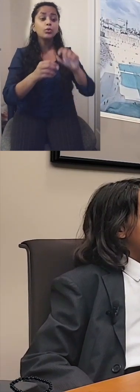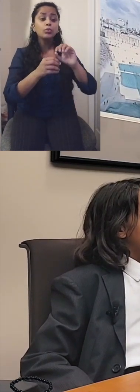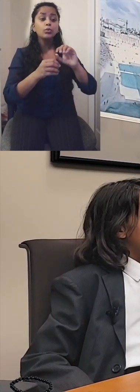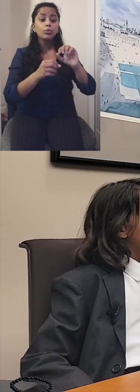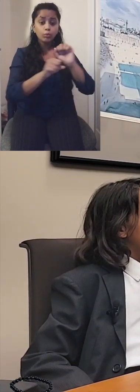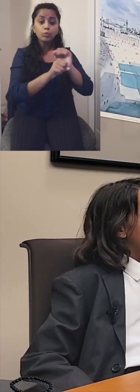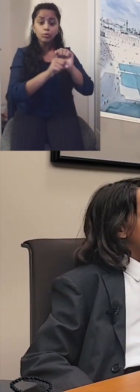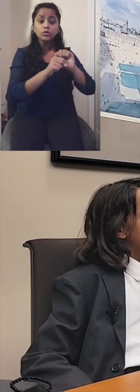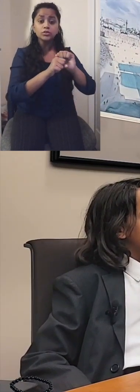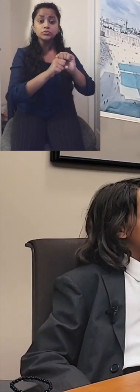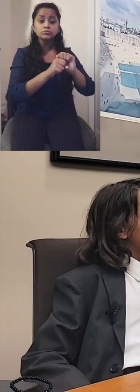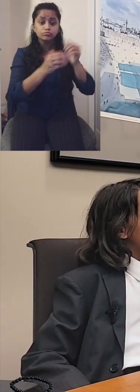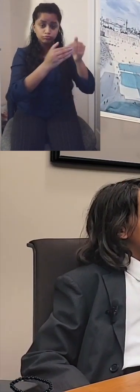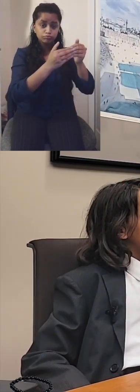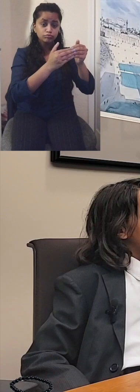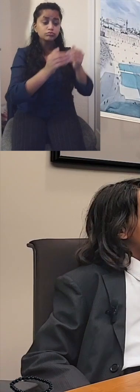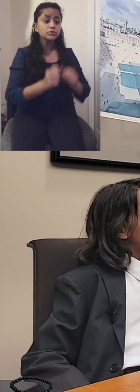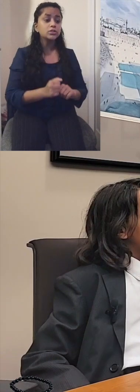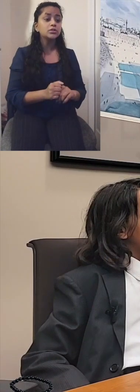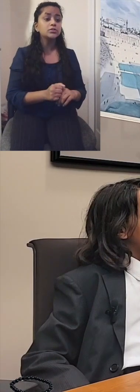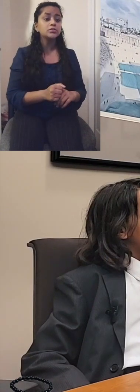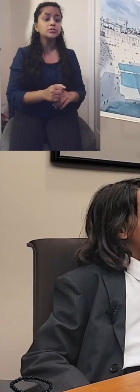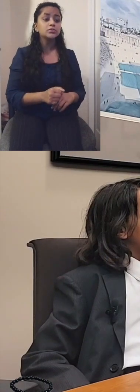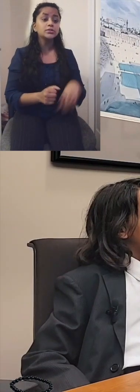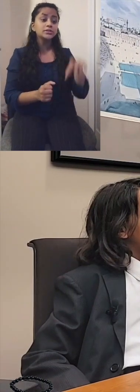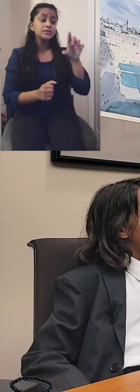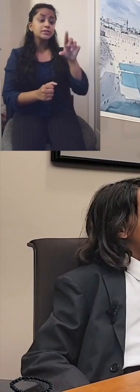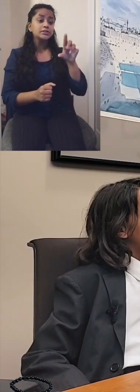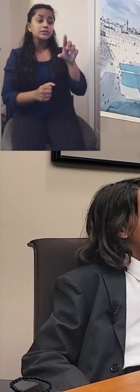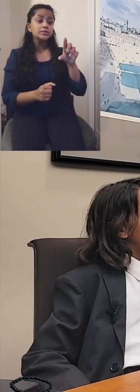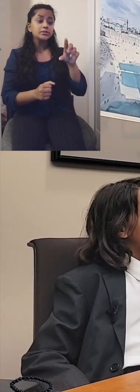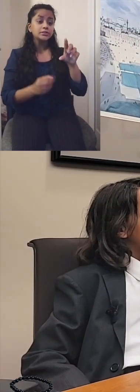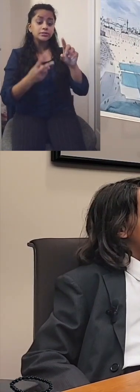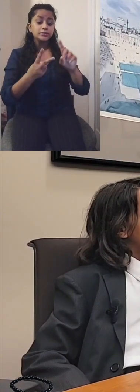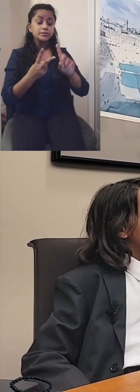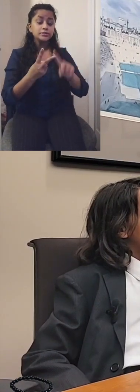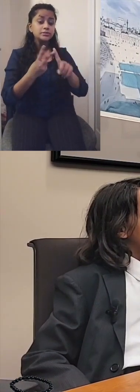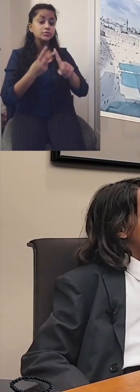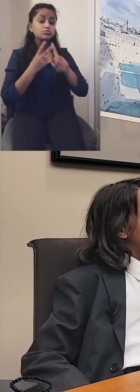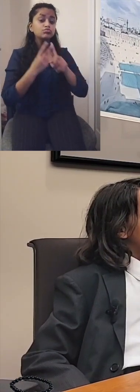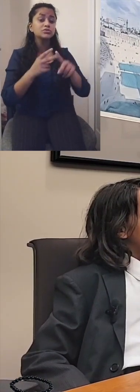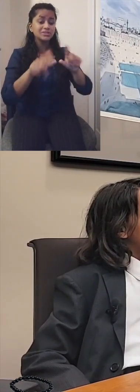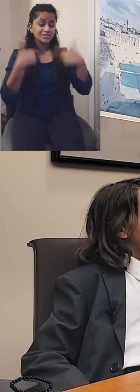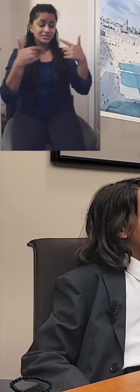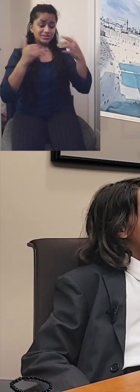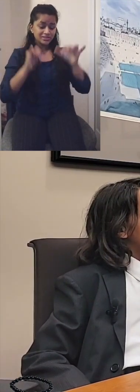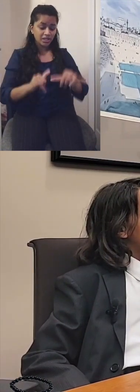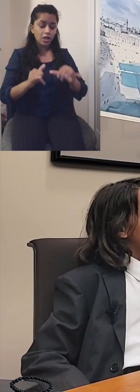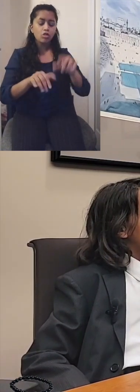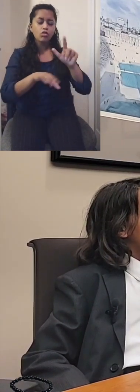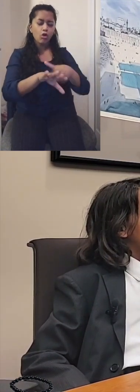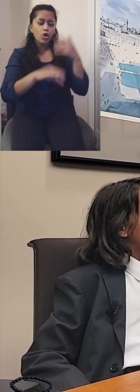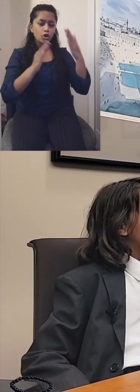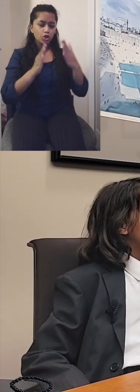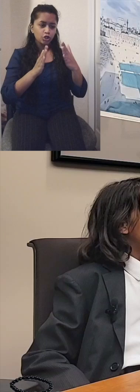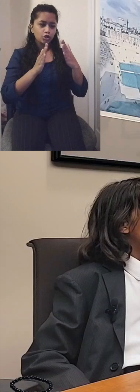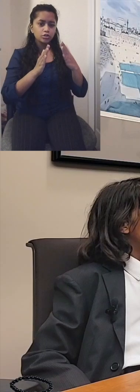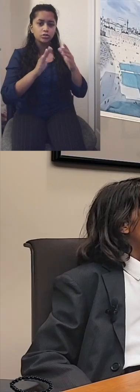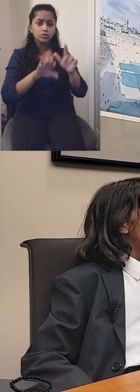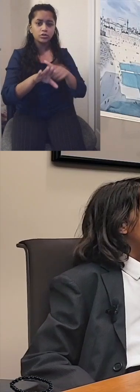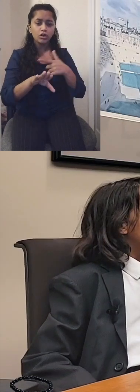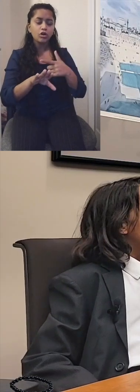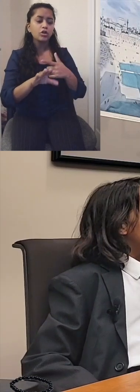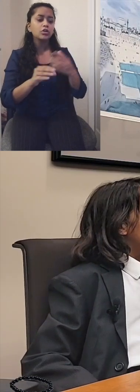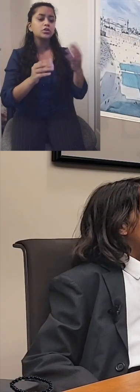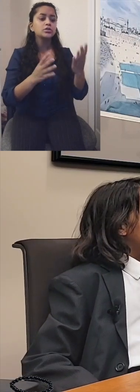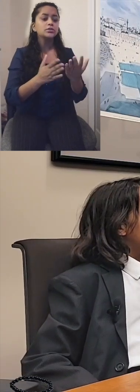to this territory for about 4 years, whereas the deputy governor would typically be there for much longer, and obviously is Caymanian, so